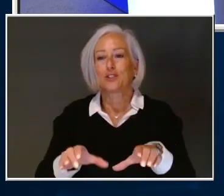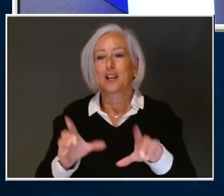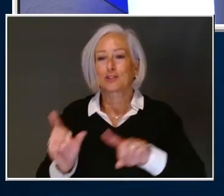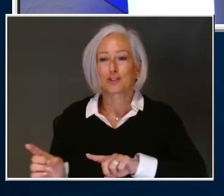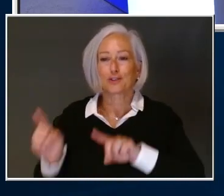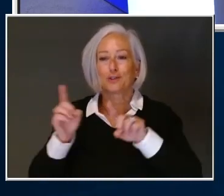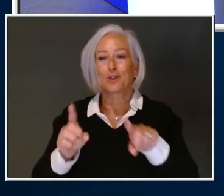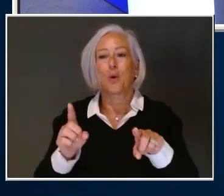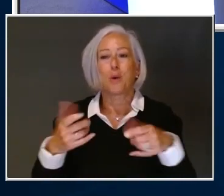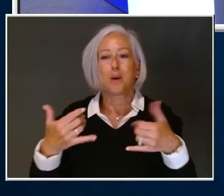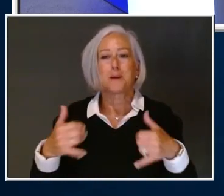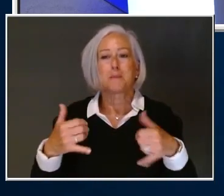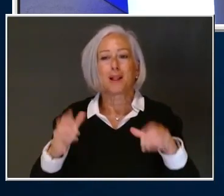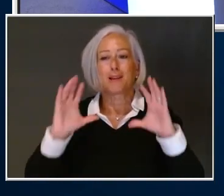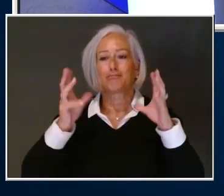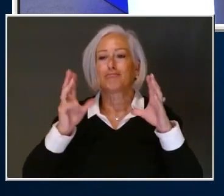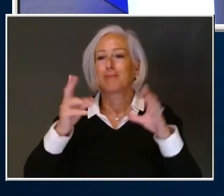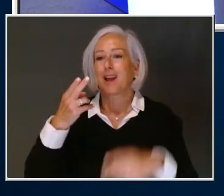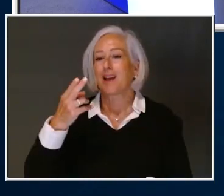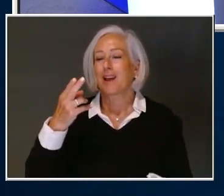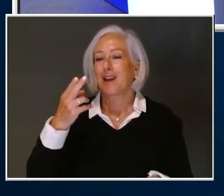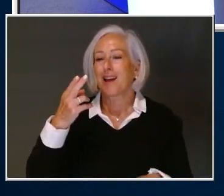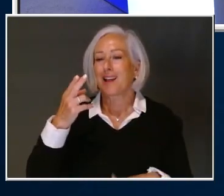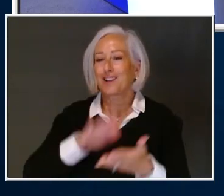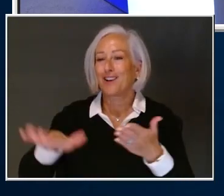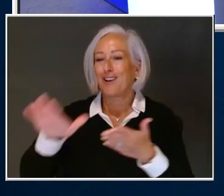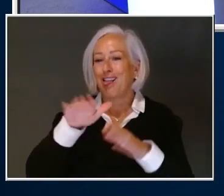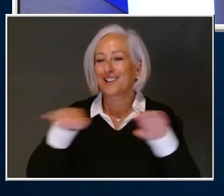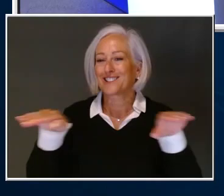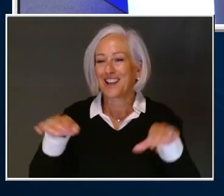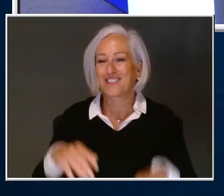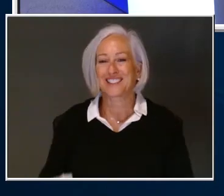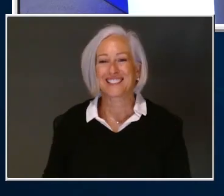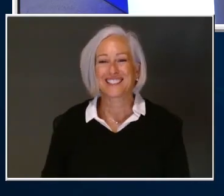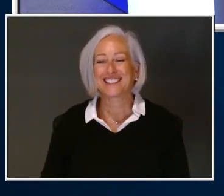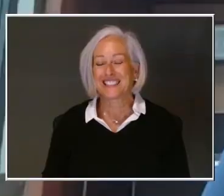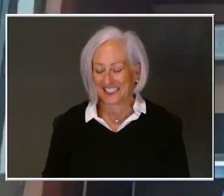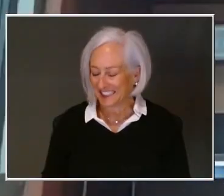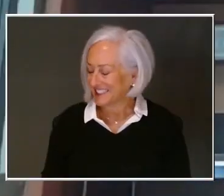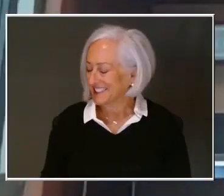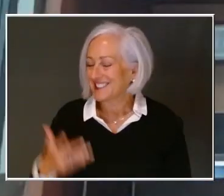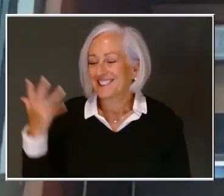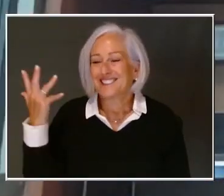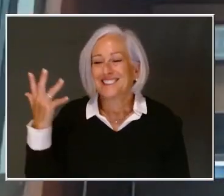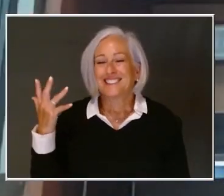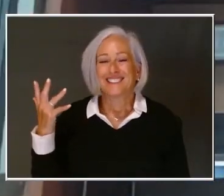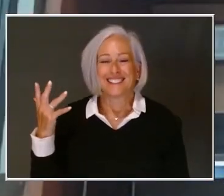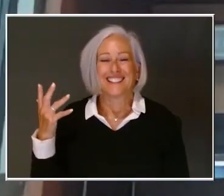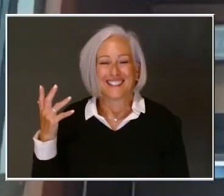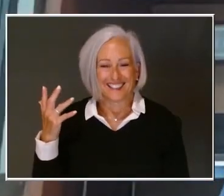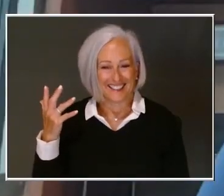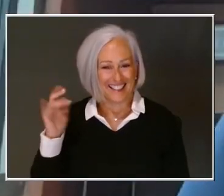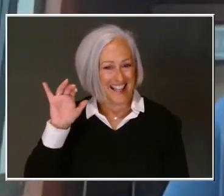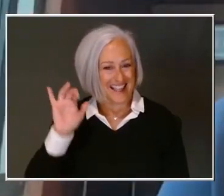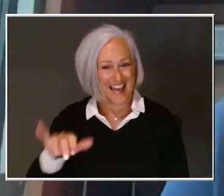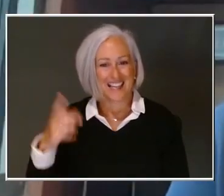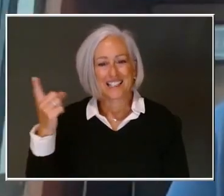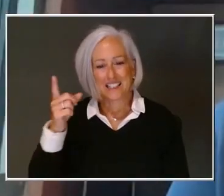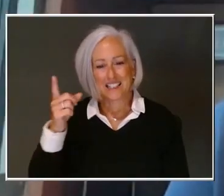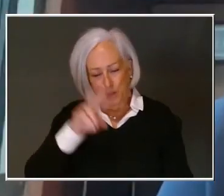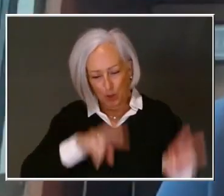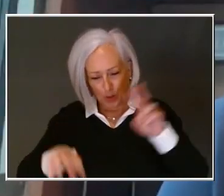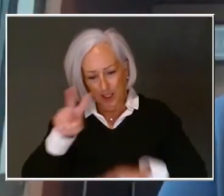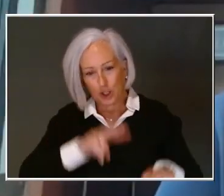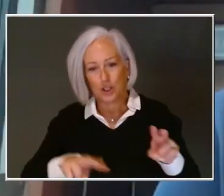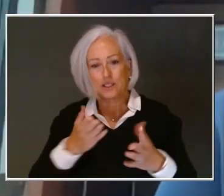one? What's the best advice? Yes, that's Okay. something that's something we've looked into just through